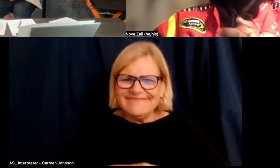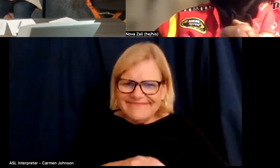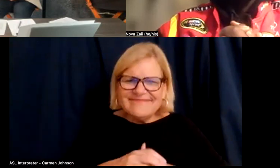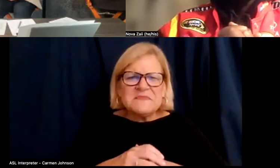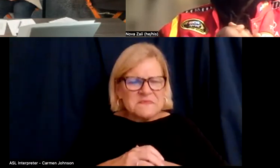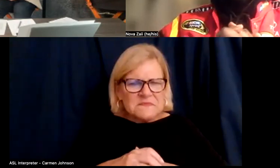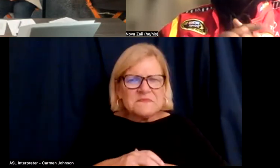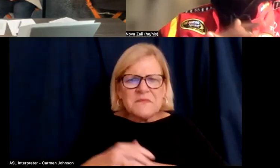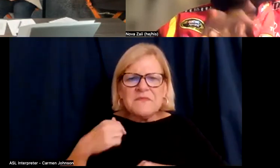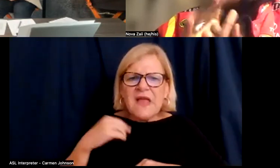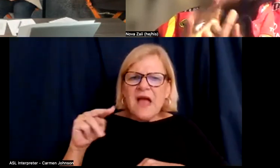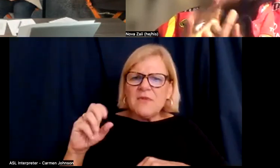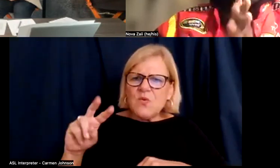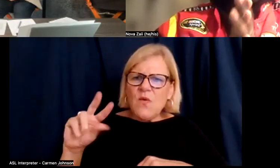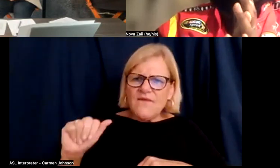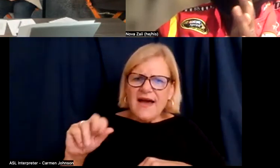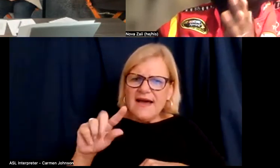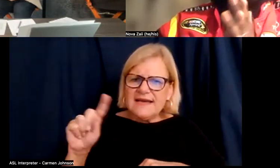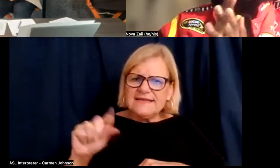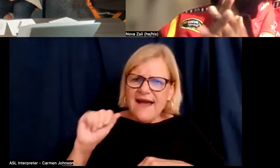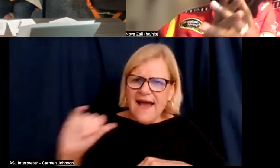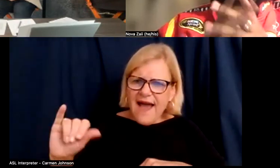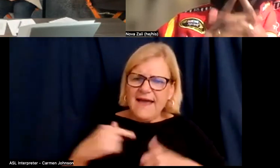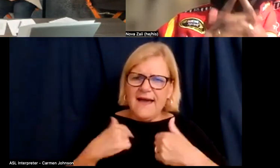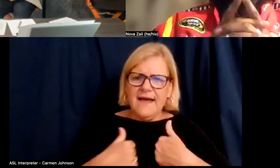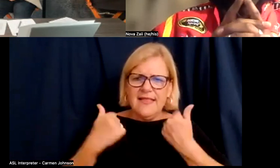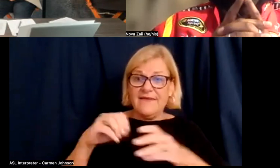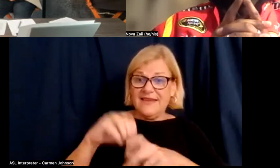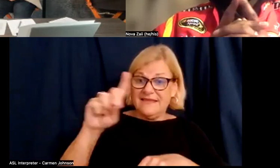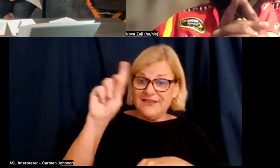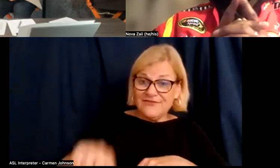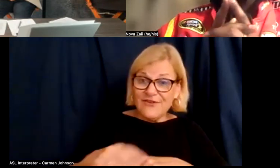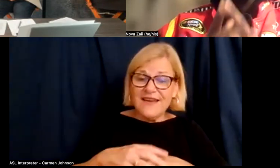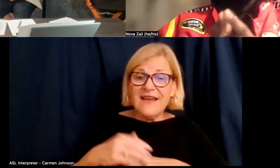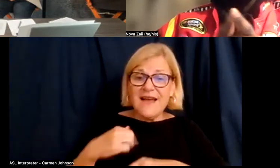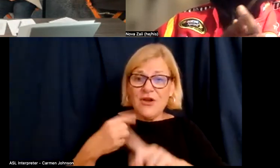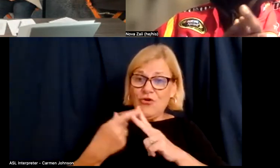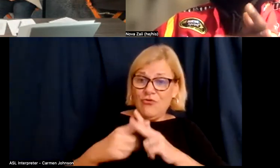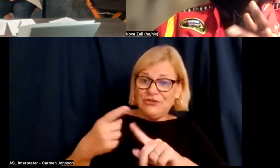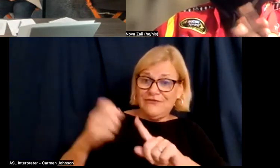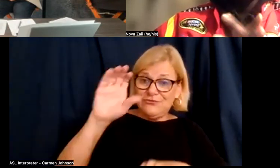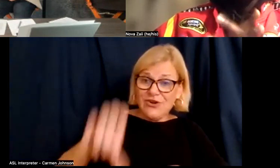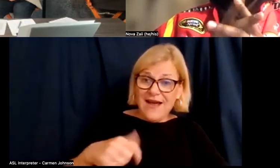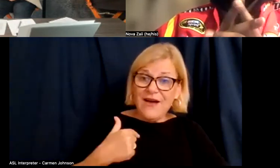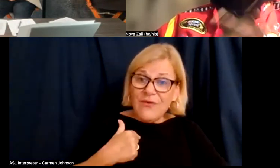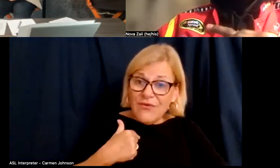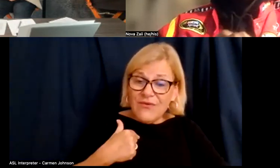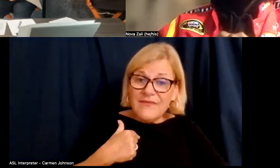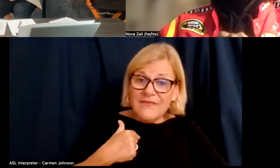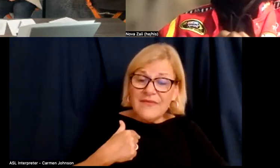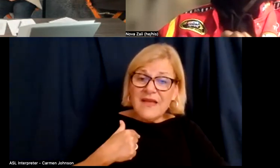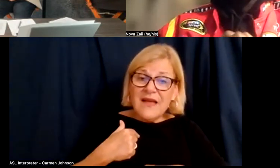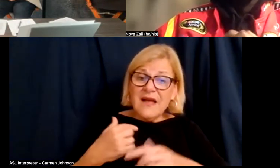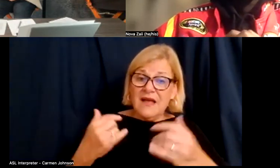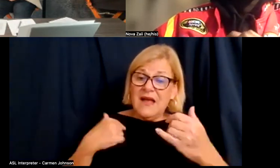Yeah, I'm Nova Zaii. I reside in Detroit. I'm originally from Chicago. Actually, where I'm currently am